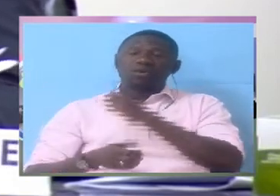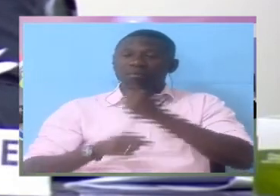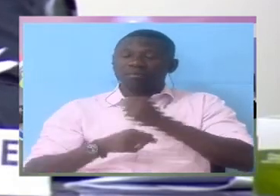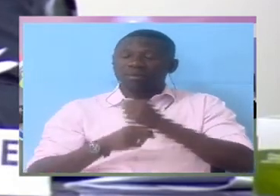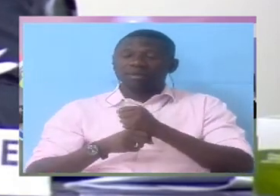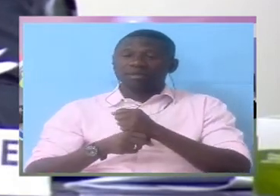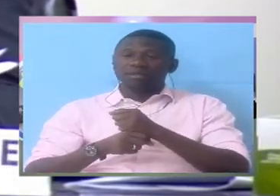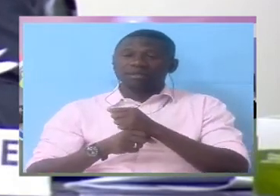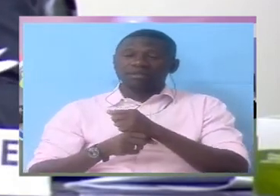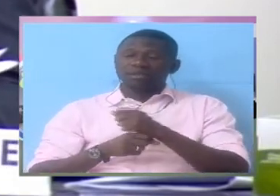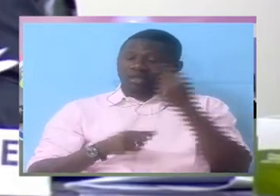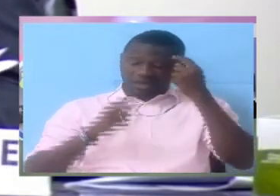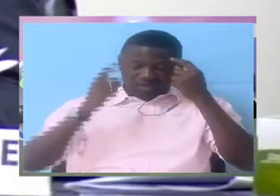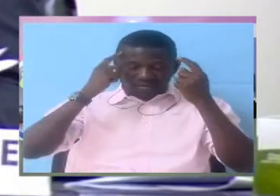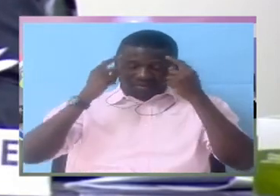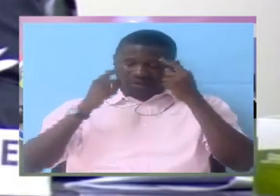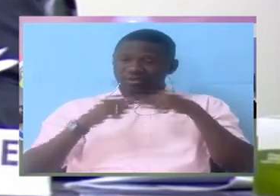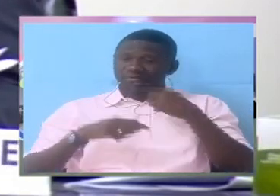is concealment.